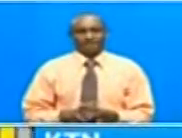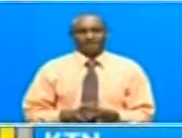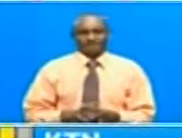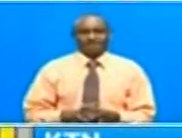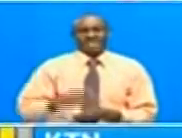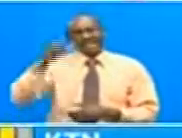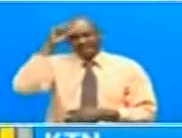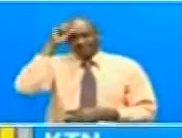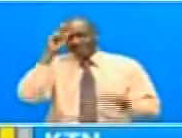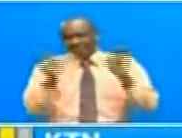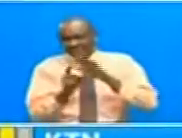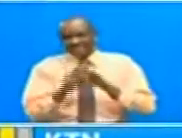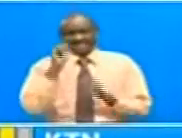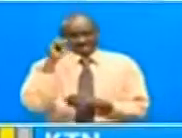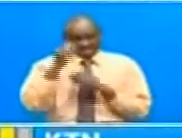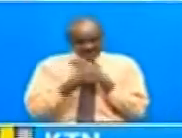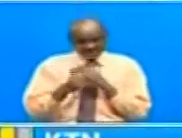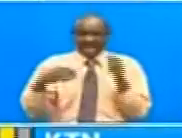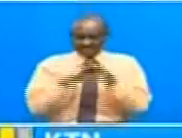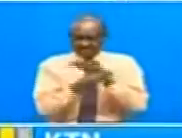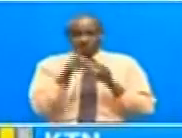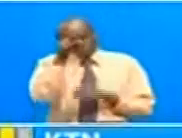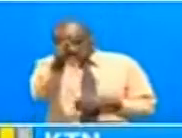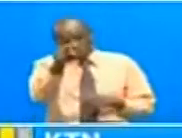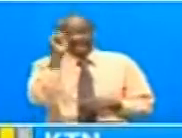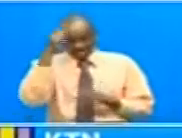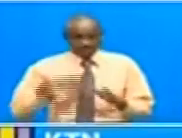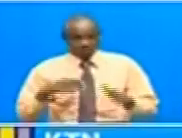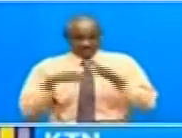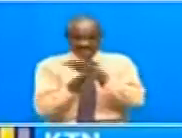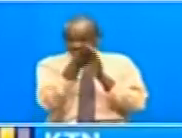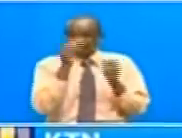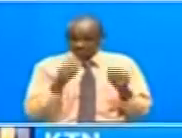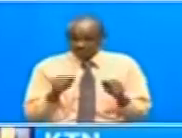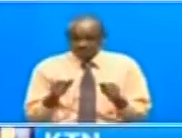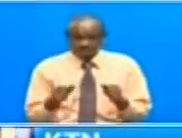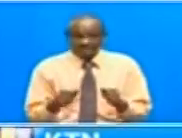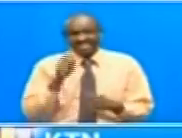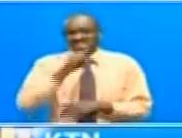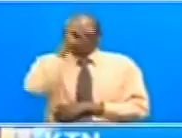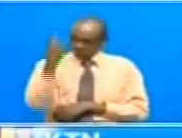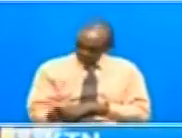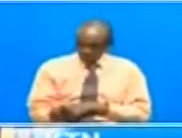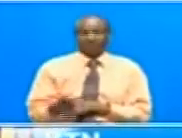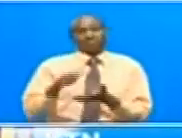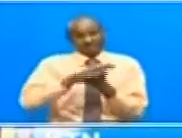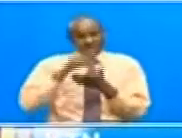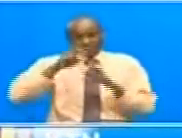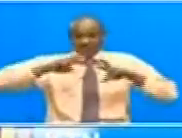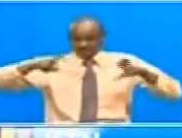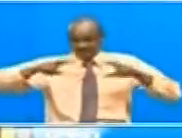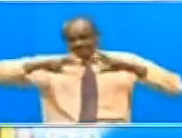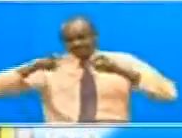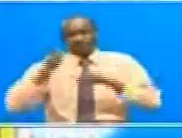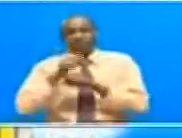Are government ministries in the country accessible to you as a Kenyan? That question was the basis upon which a survey was